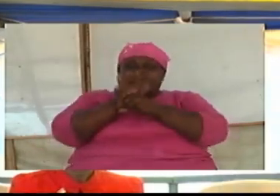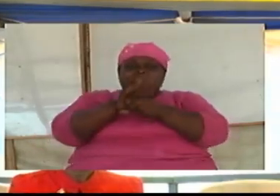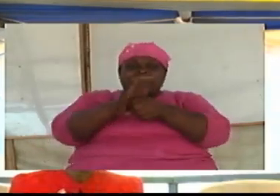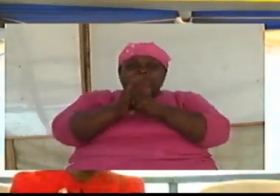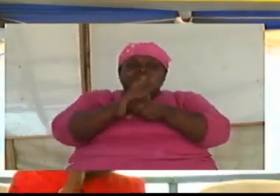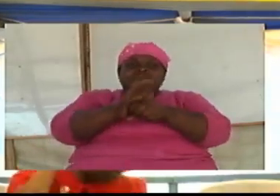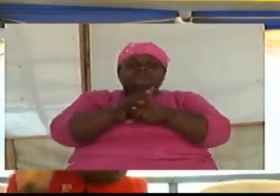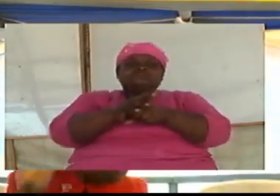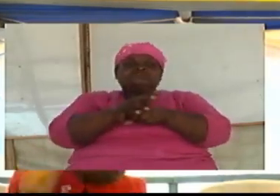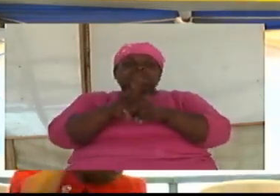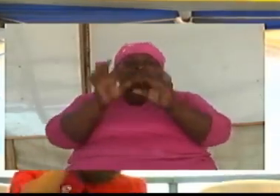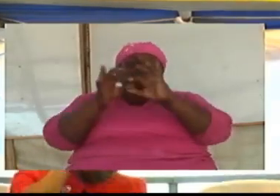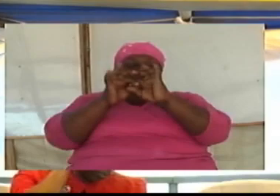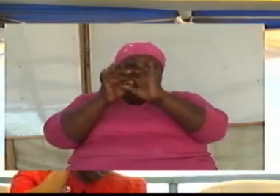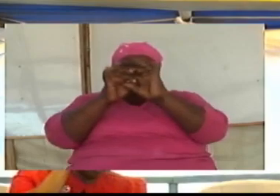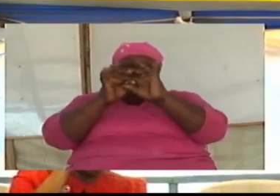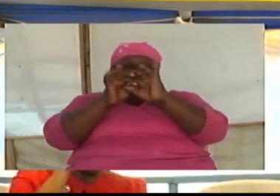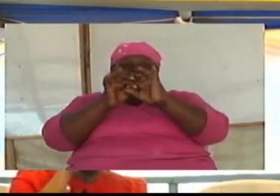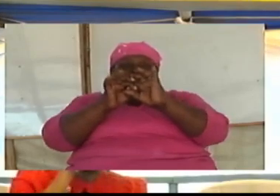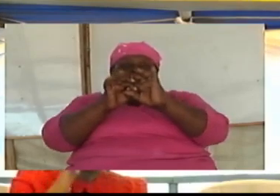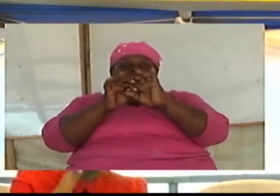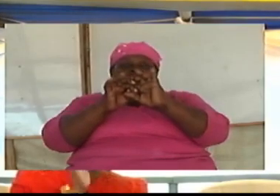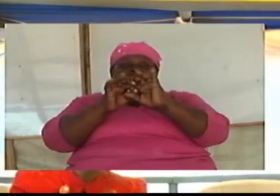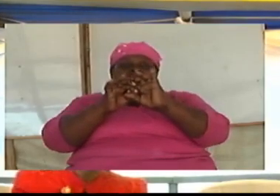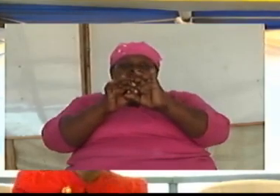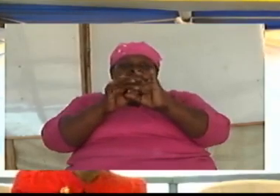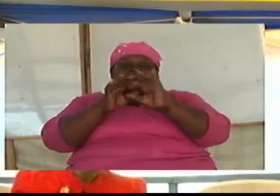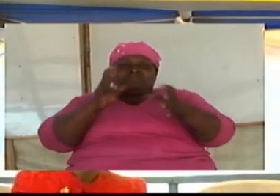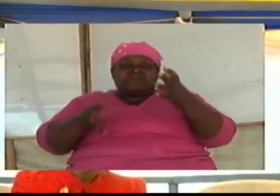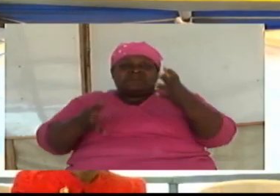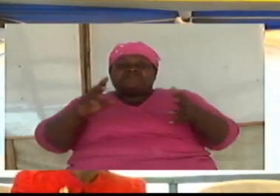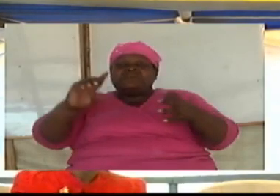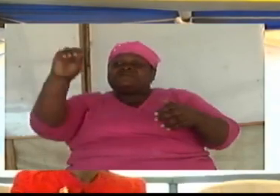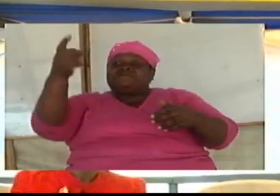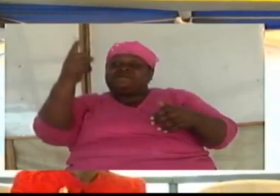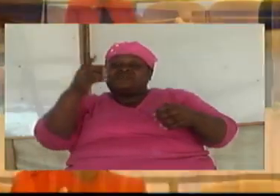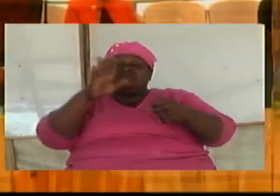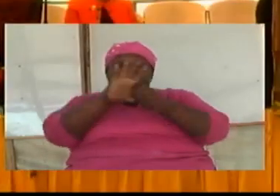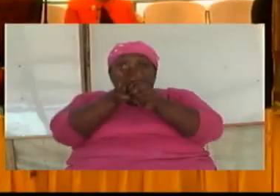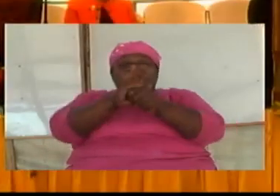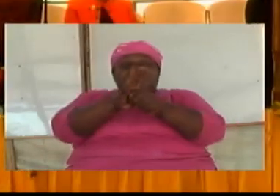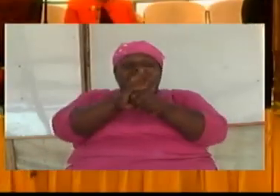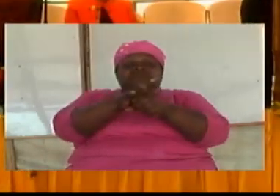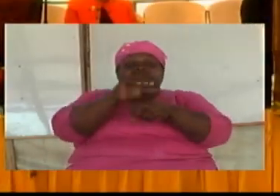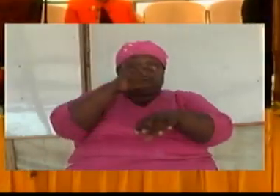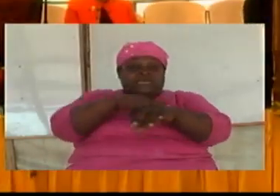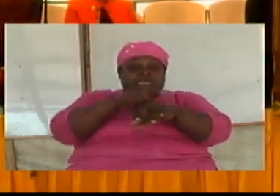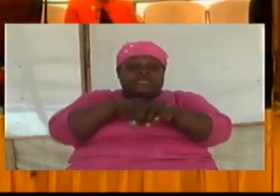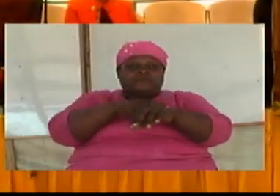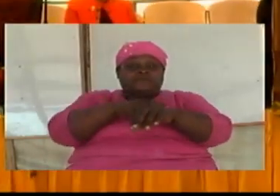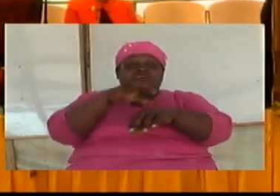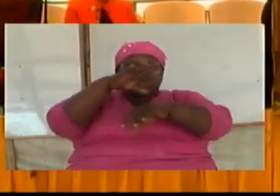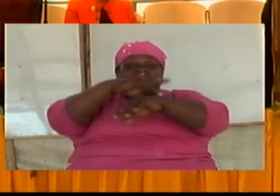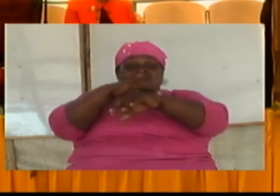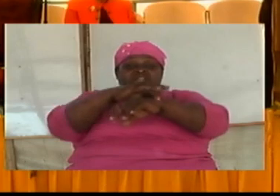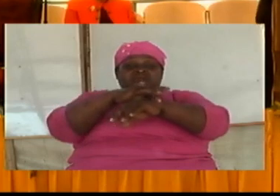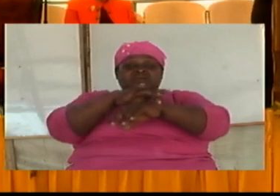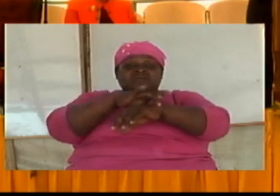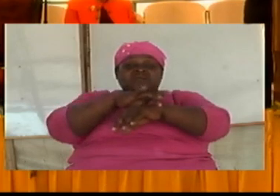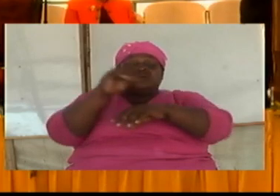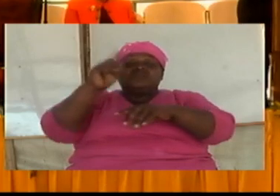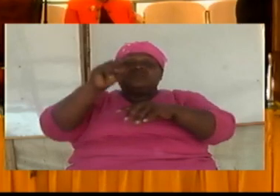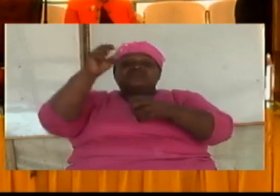unique primarily because it's the first pandemic in a time on earth where science is at its